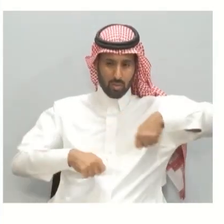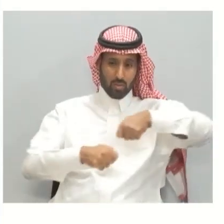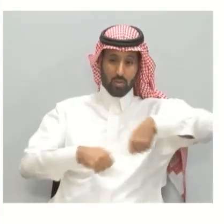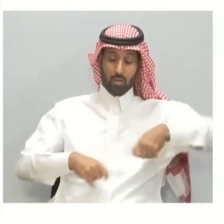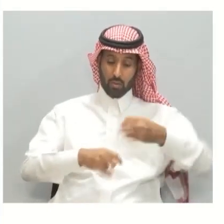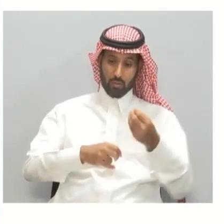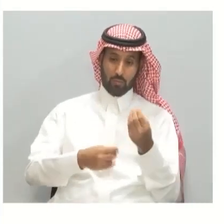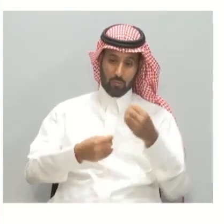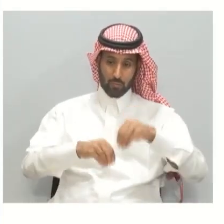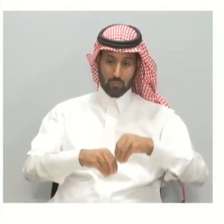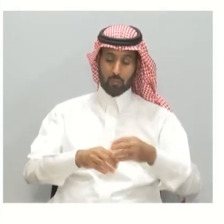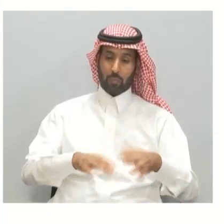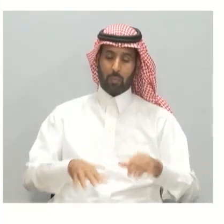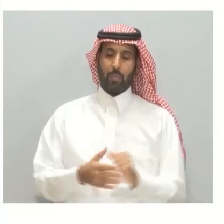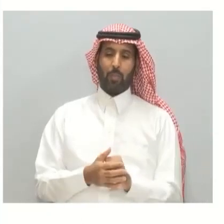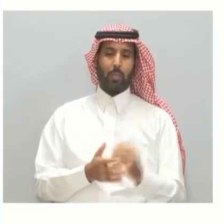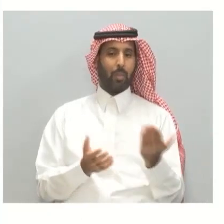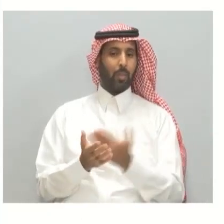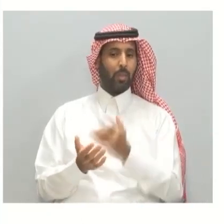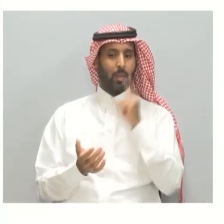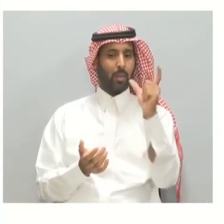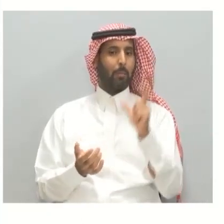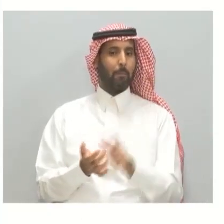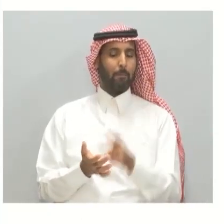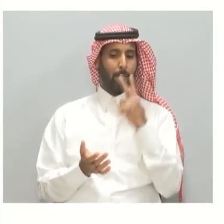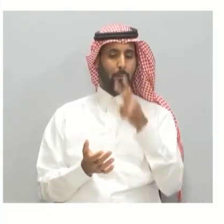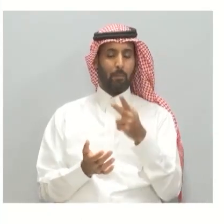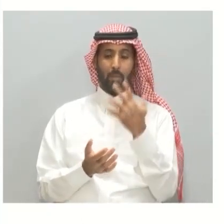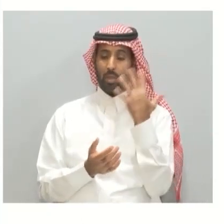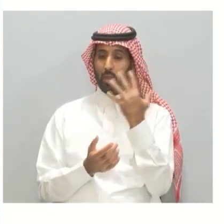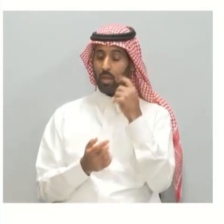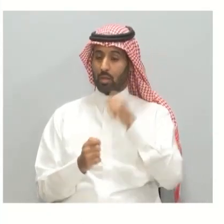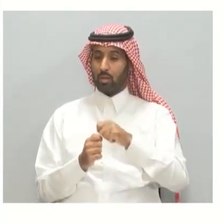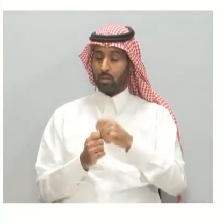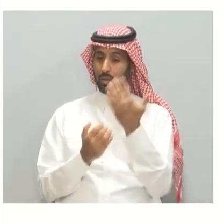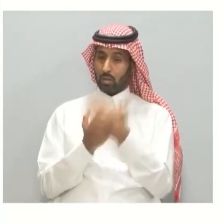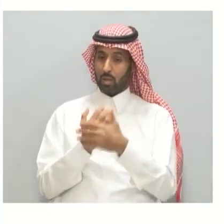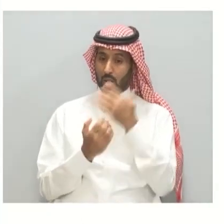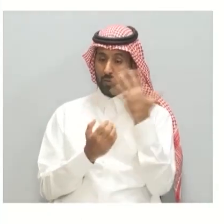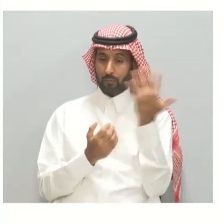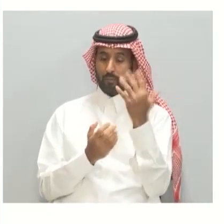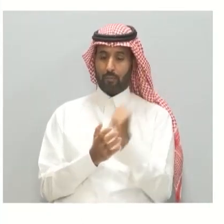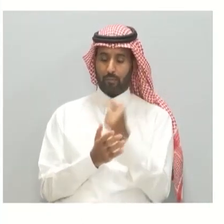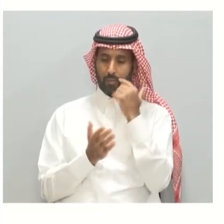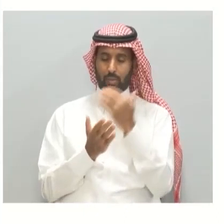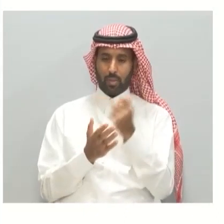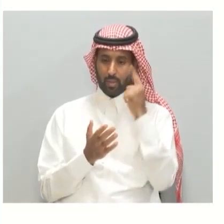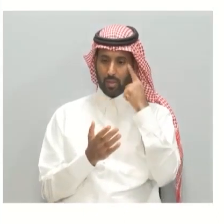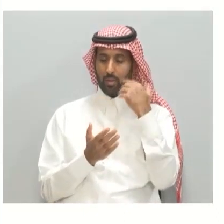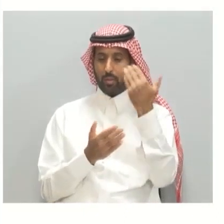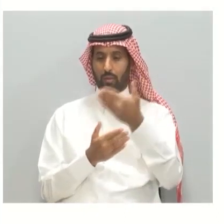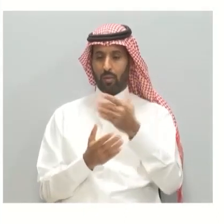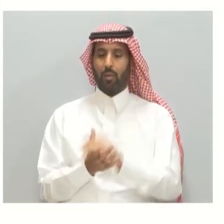plant, and cure trees. In other words, they are a kind of official tree carer. They are considered experts in their